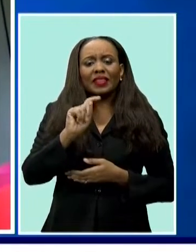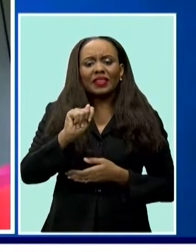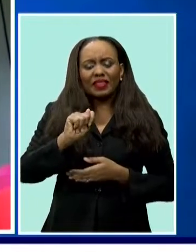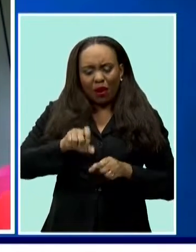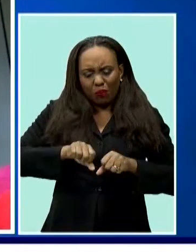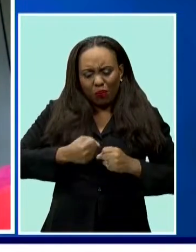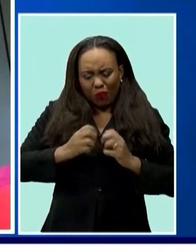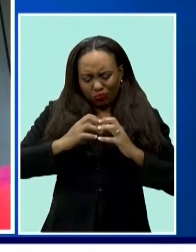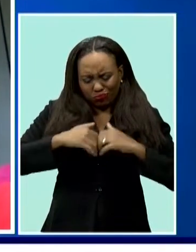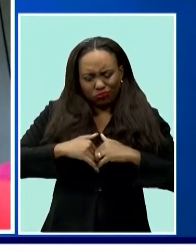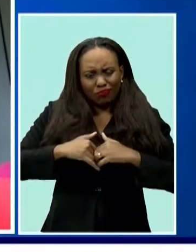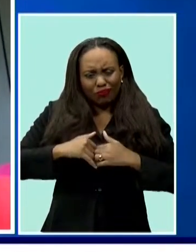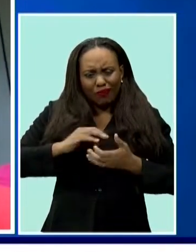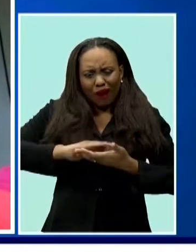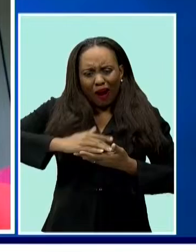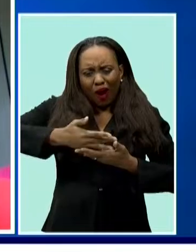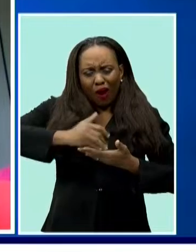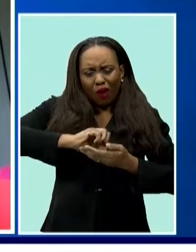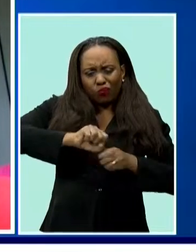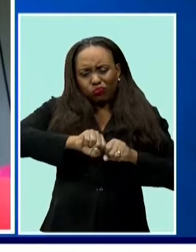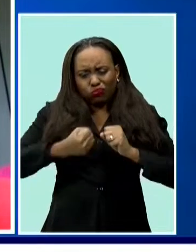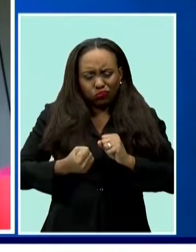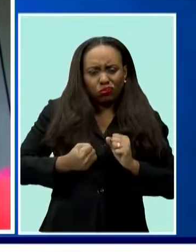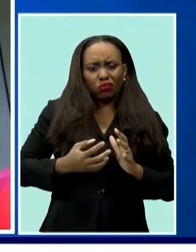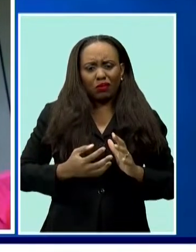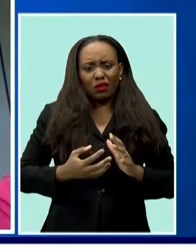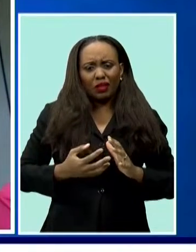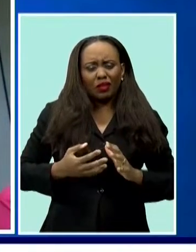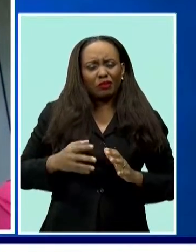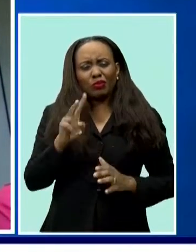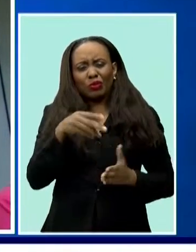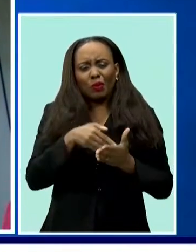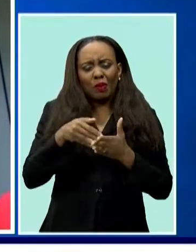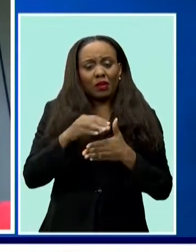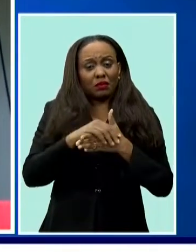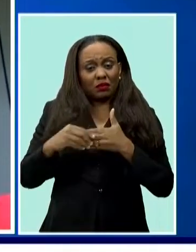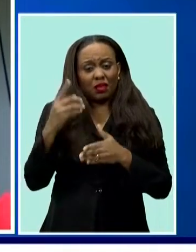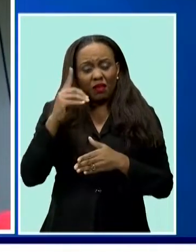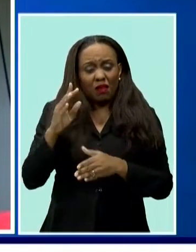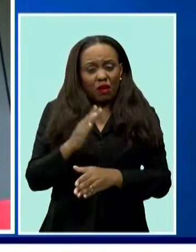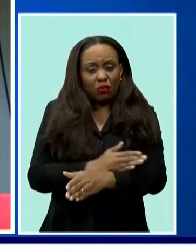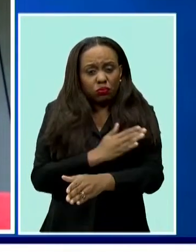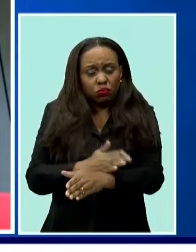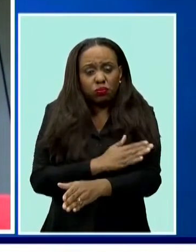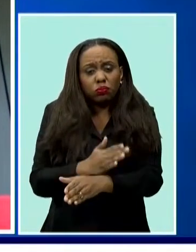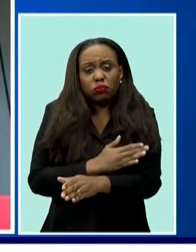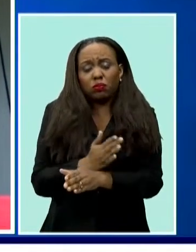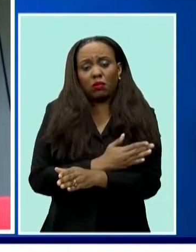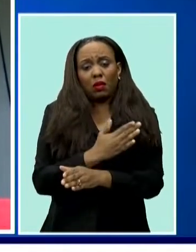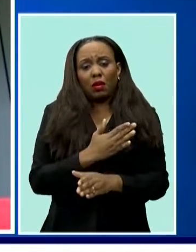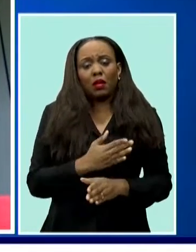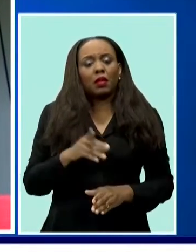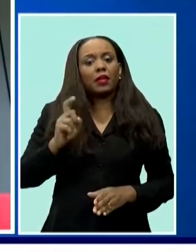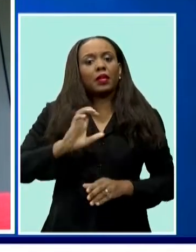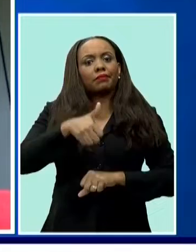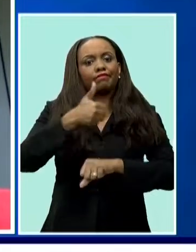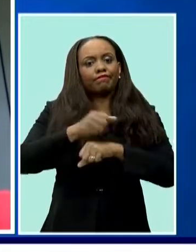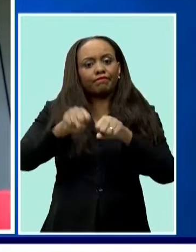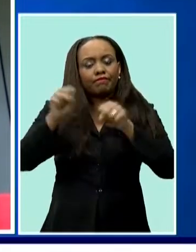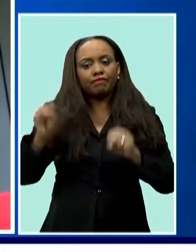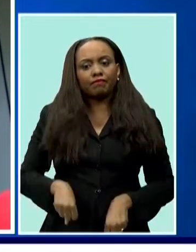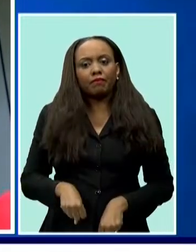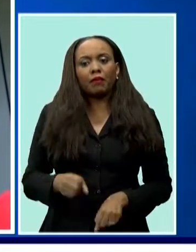at the ministry, I think $3 million for the maintenance and the upgrade of the terminals. So we need to make sure that we put that system in place to get